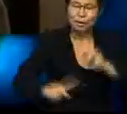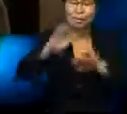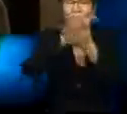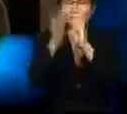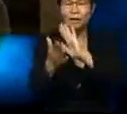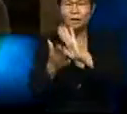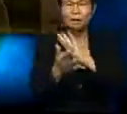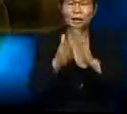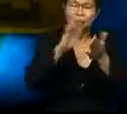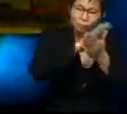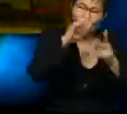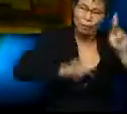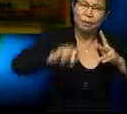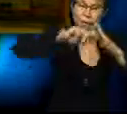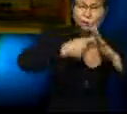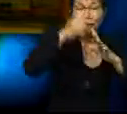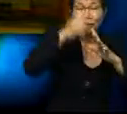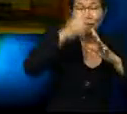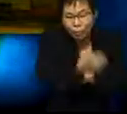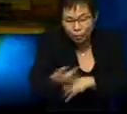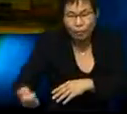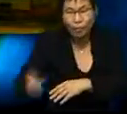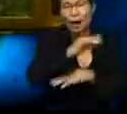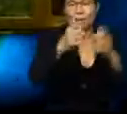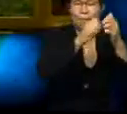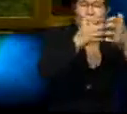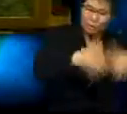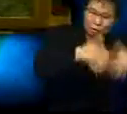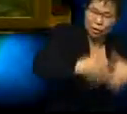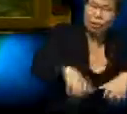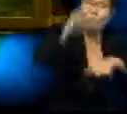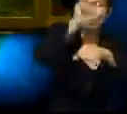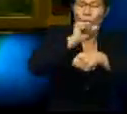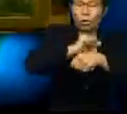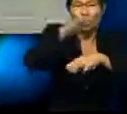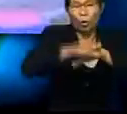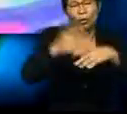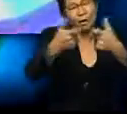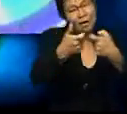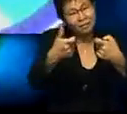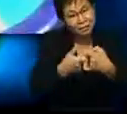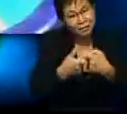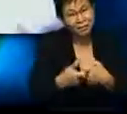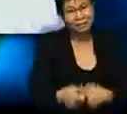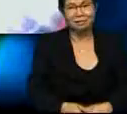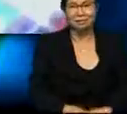to invent appliances and machines that worked on electricity.